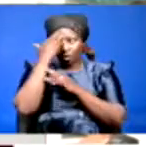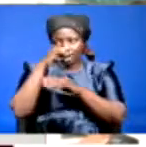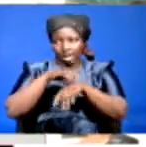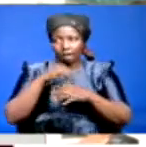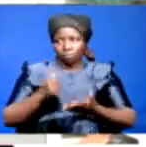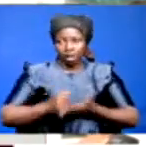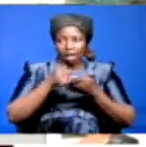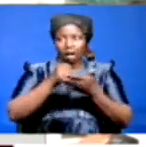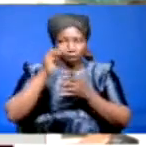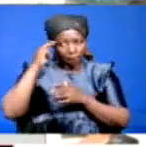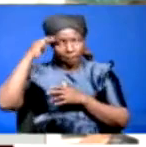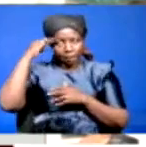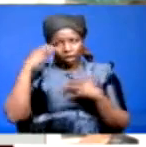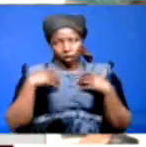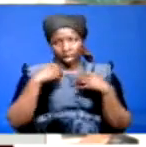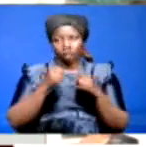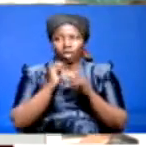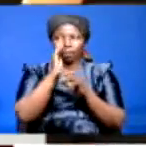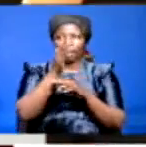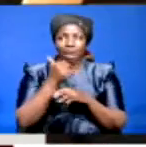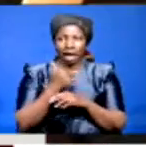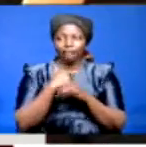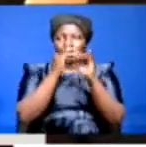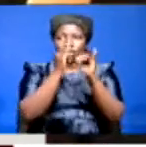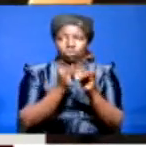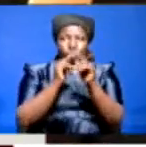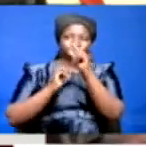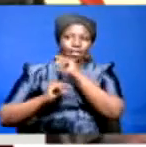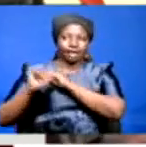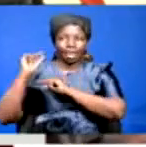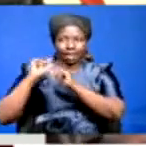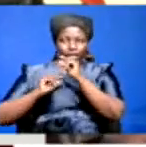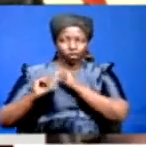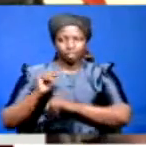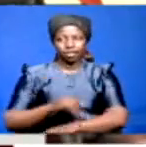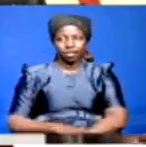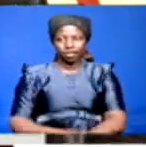health, we will have a new generation. Pauline Nasimio for Lunchtime News.